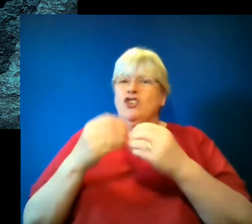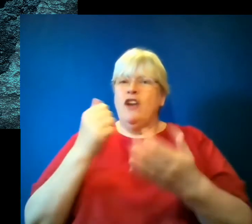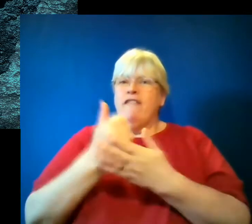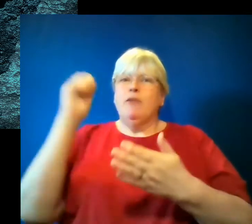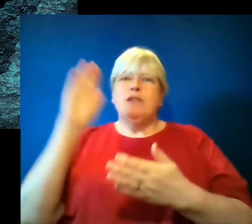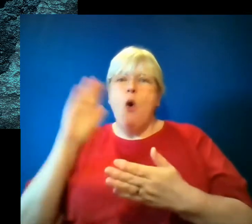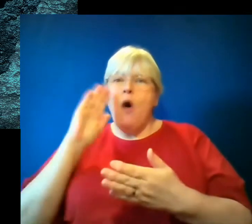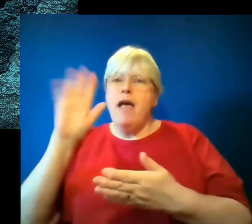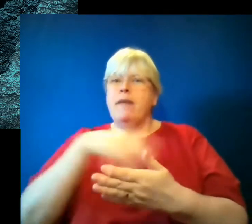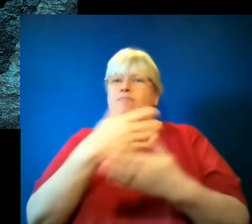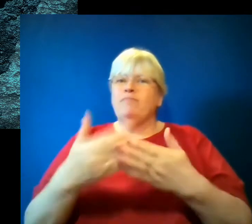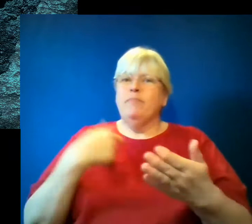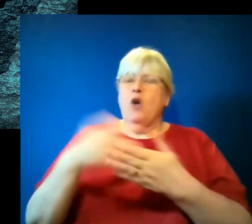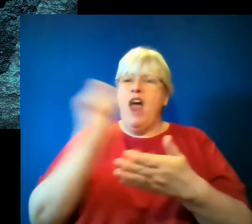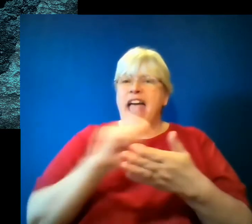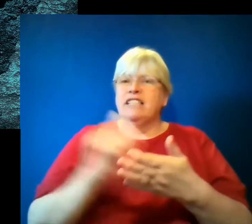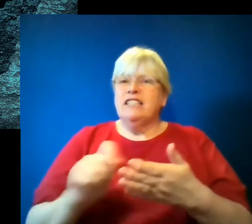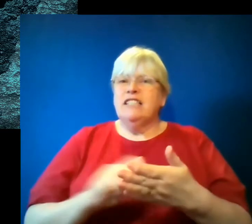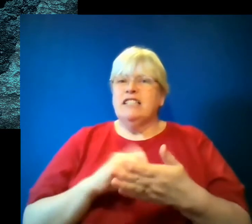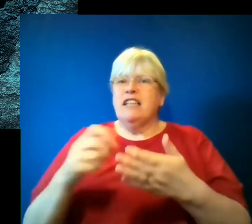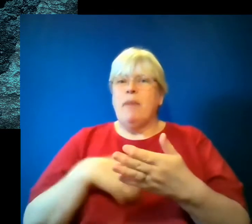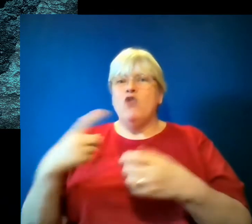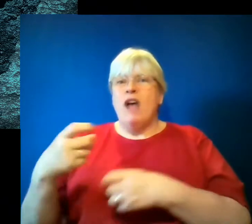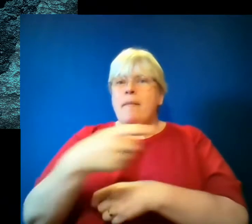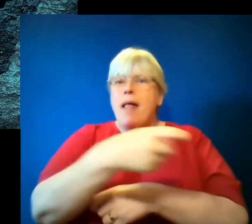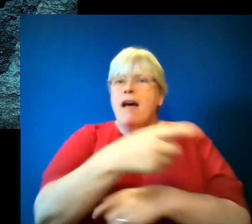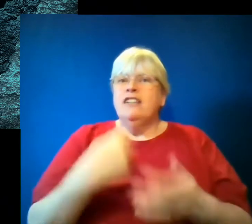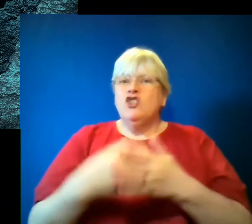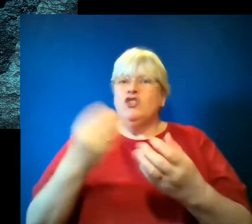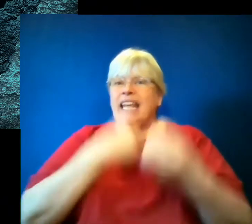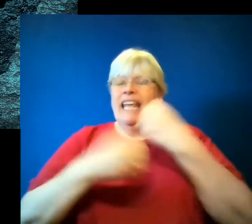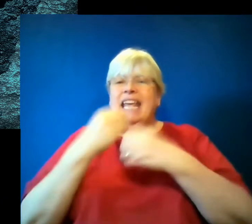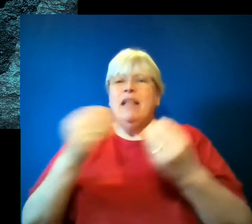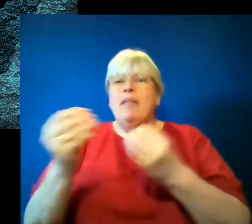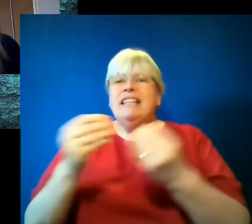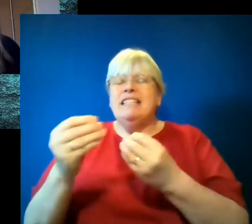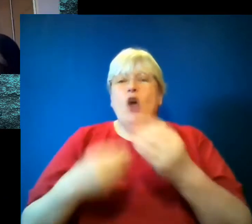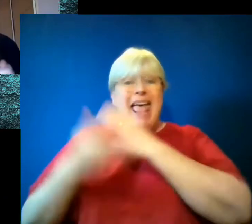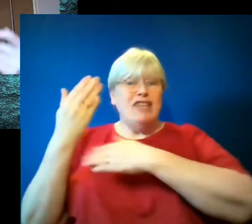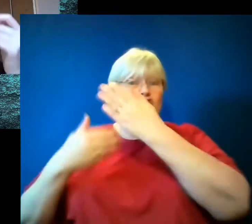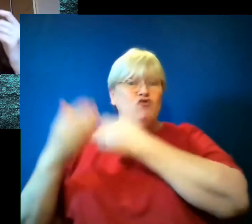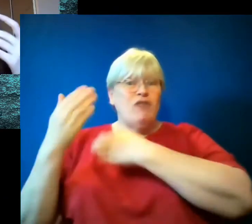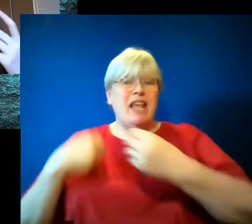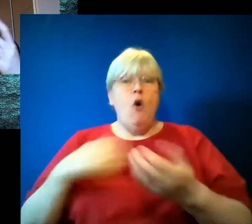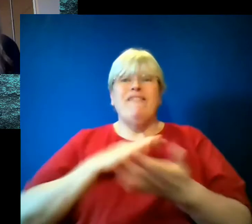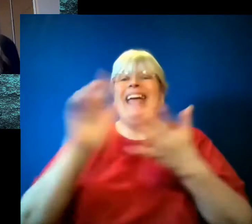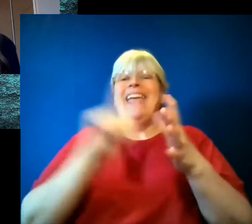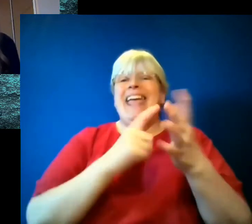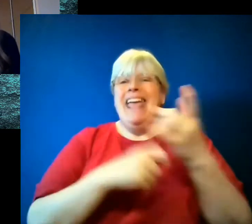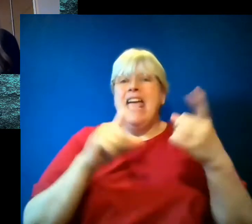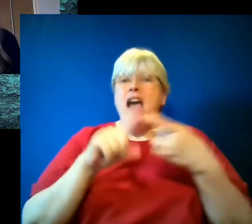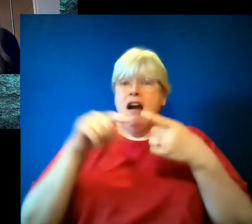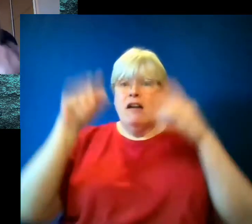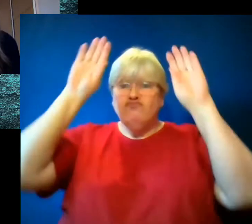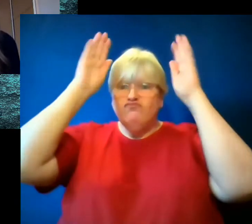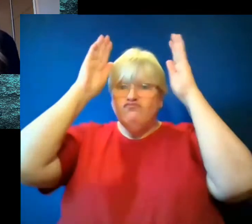about caterpillars which eat plastic, or the history of the hare, like the animal, not this hare. And